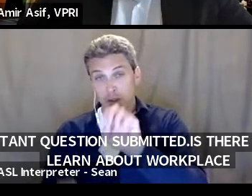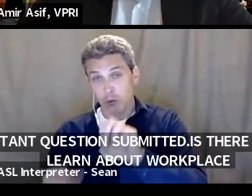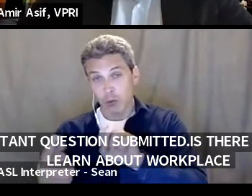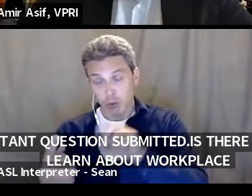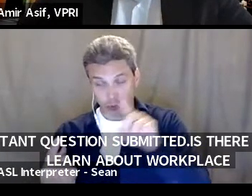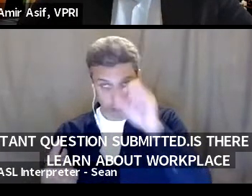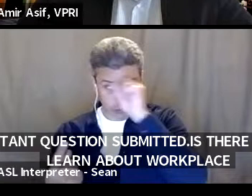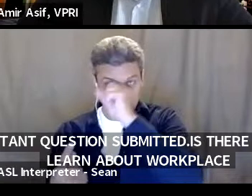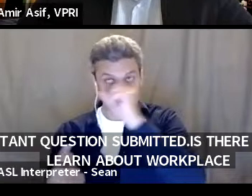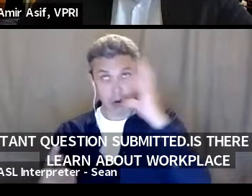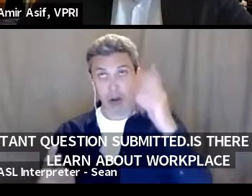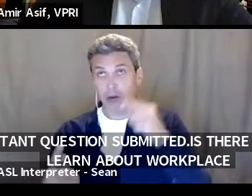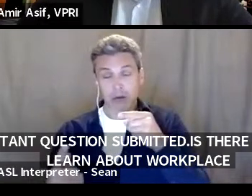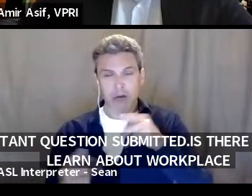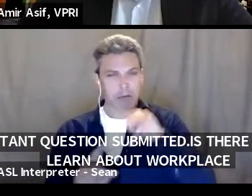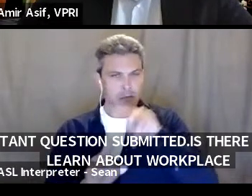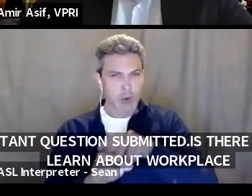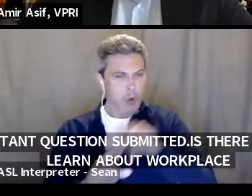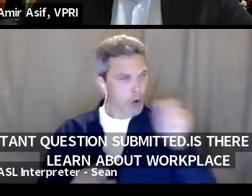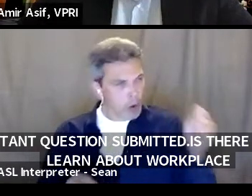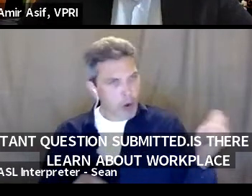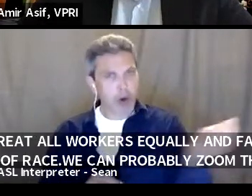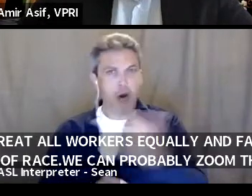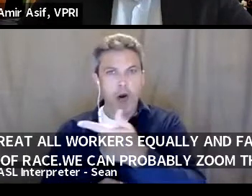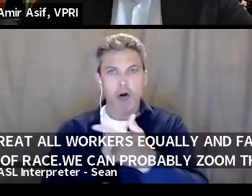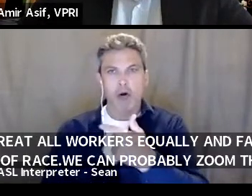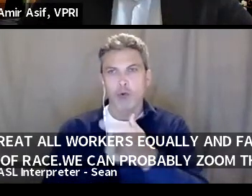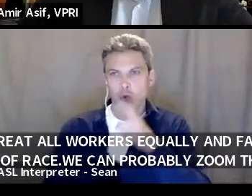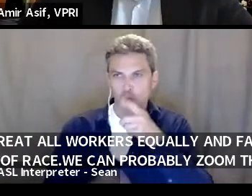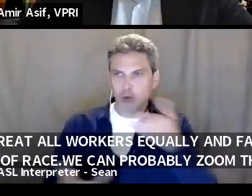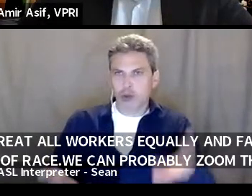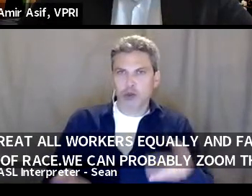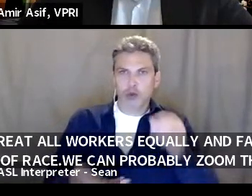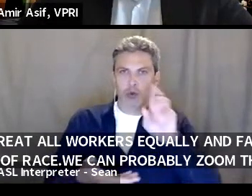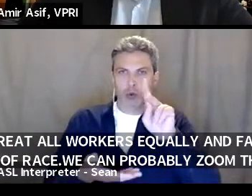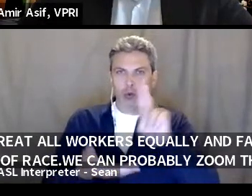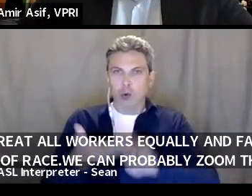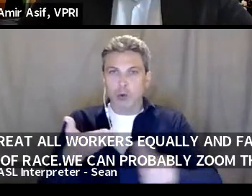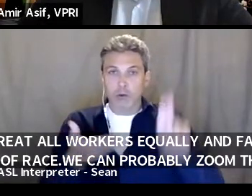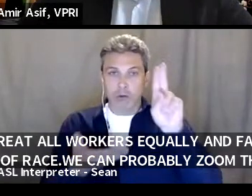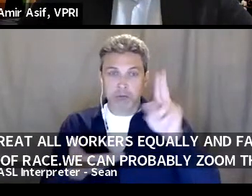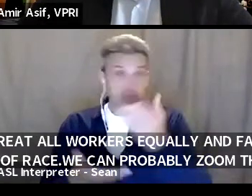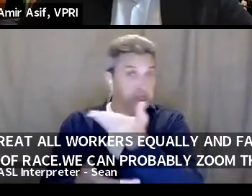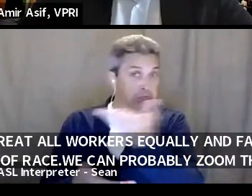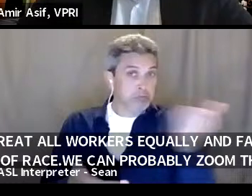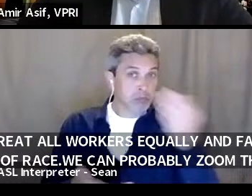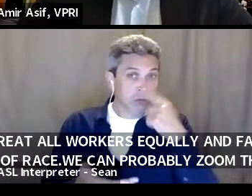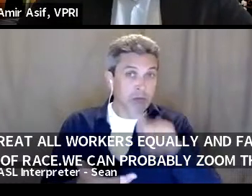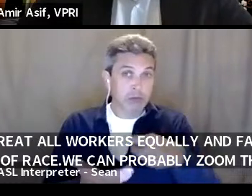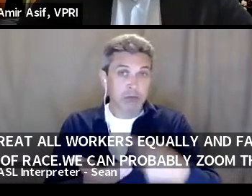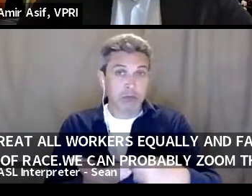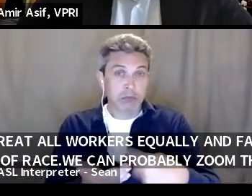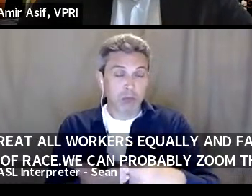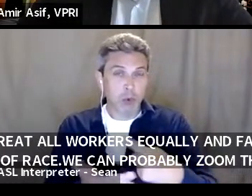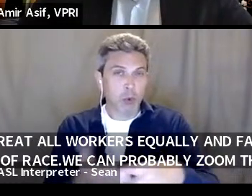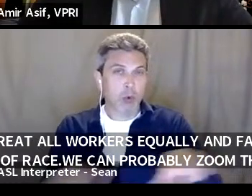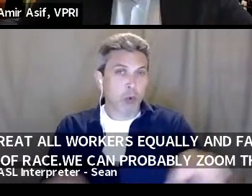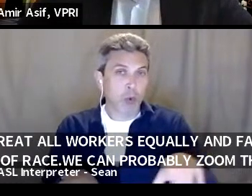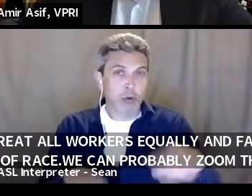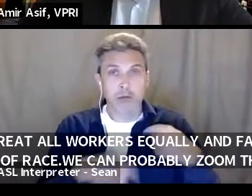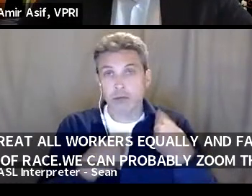community, students and faculty as well. And perhaps the panel can discuss some of the work and discussions that have been going on around